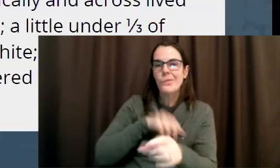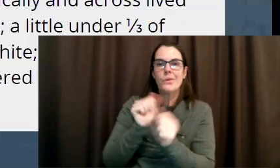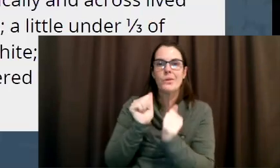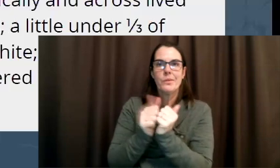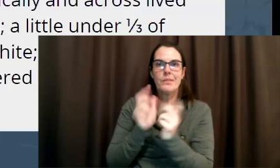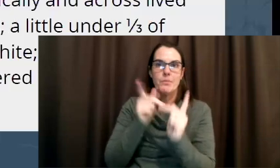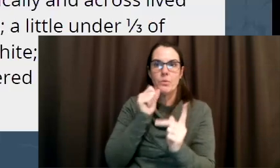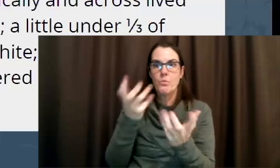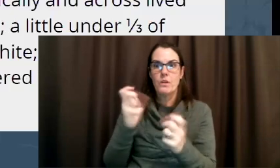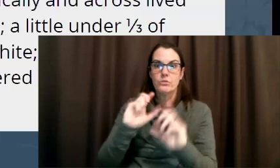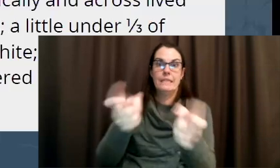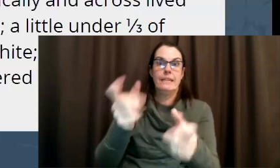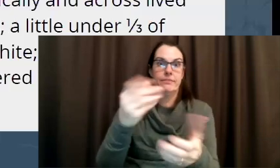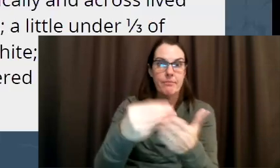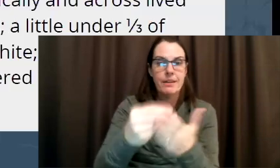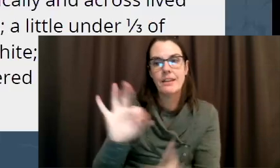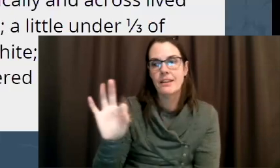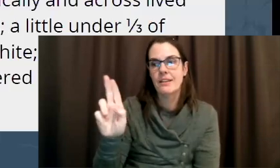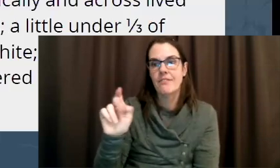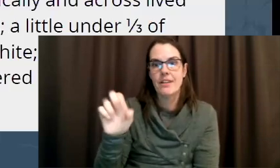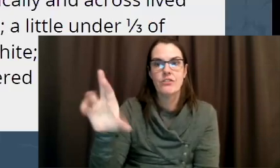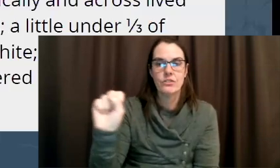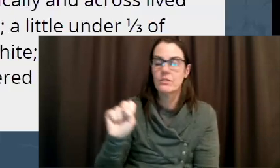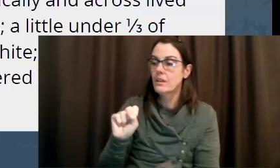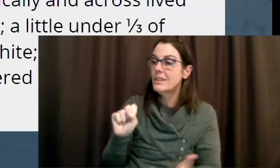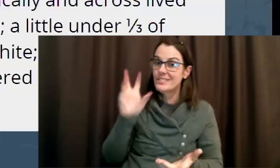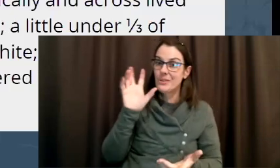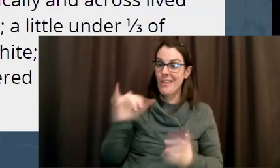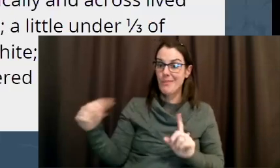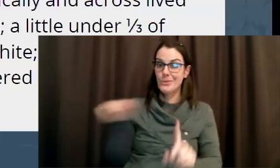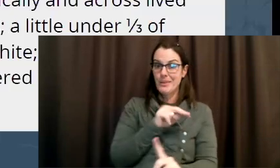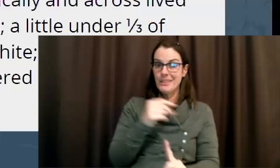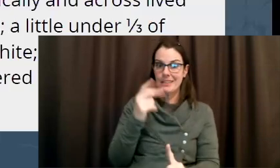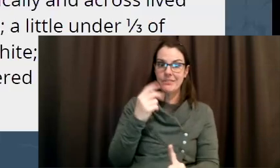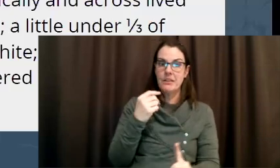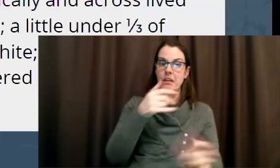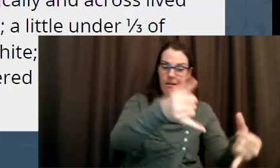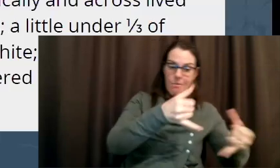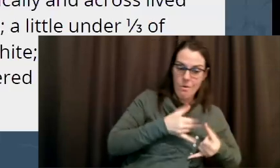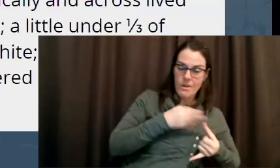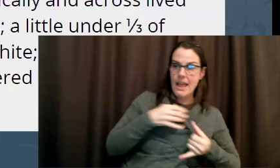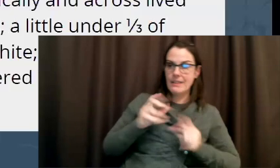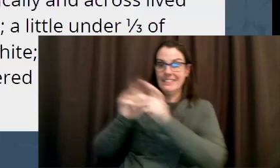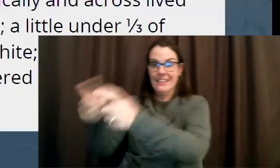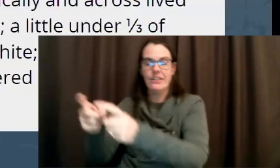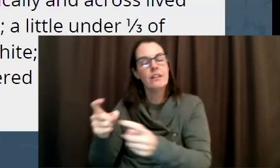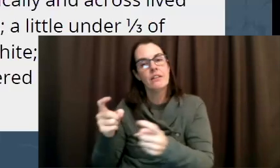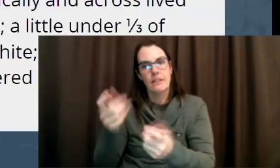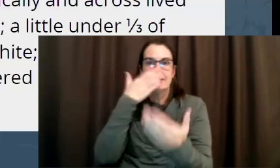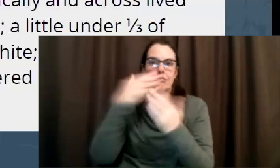provide that viewpoint from both sides of the fence, which is really helpful. About half of our team